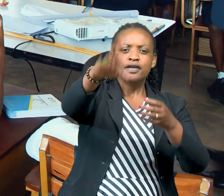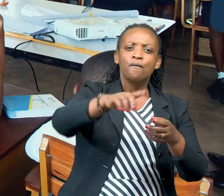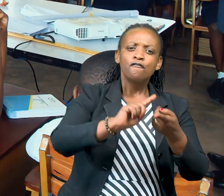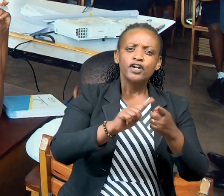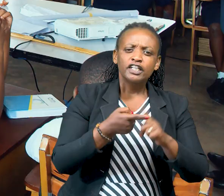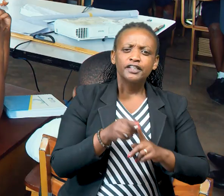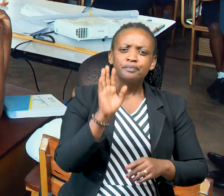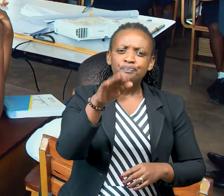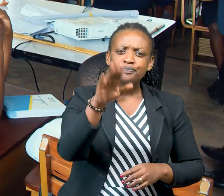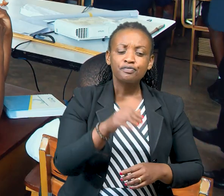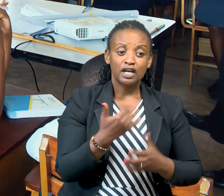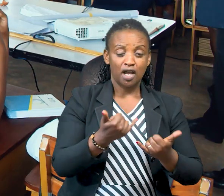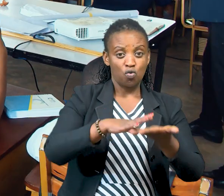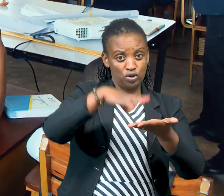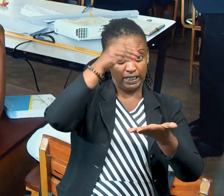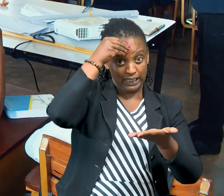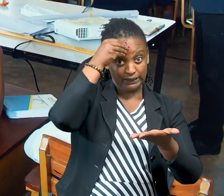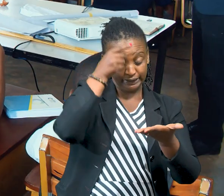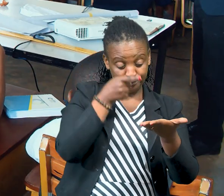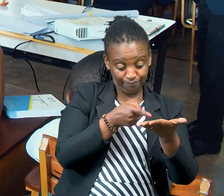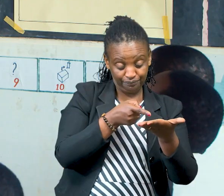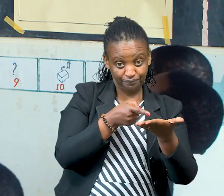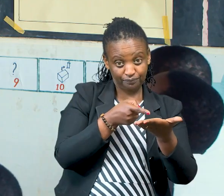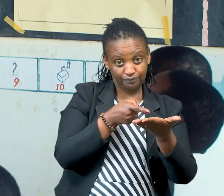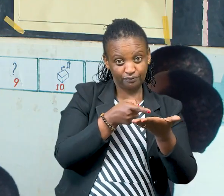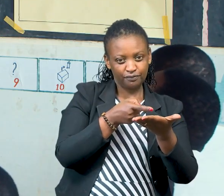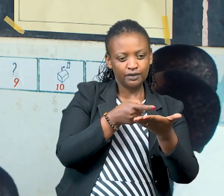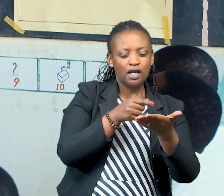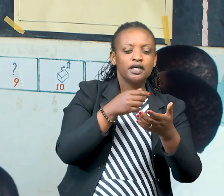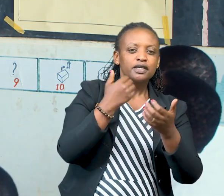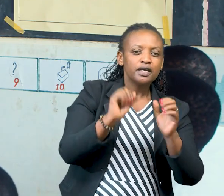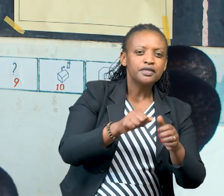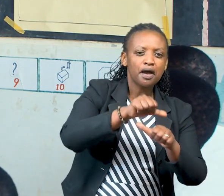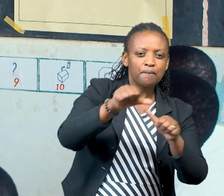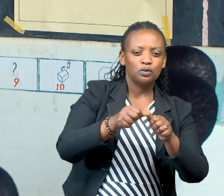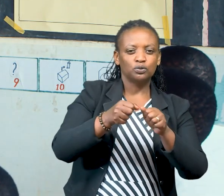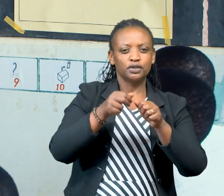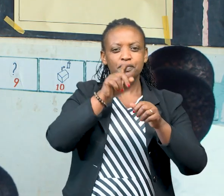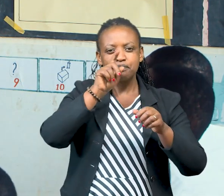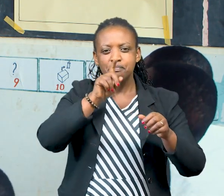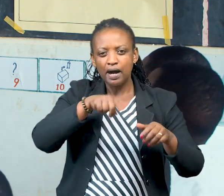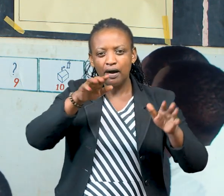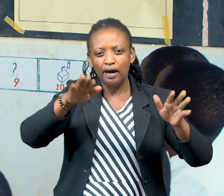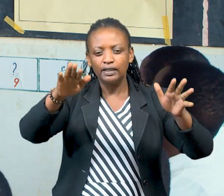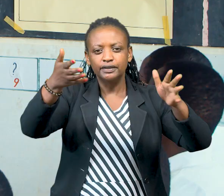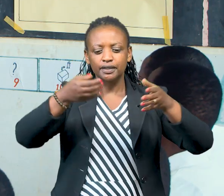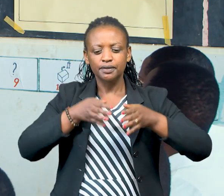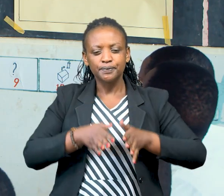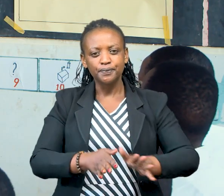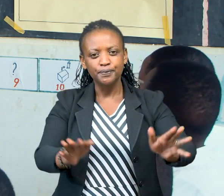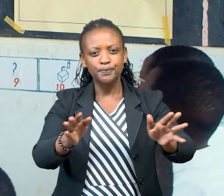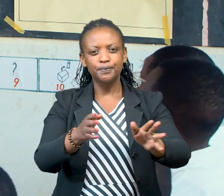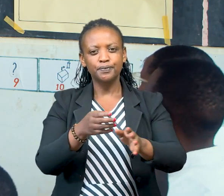So friends, we have learned that a bird reproduces by